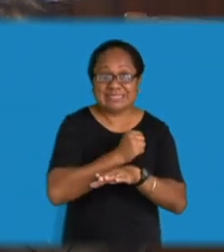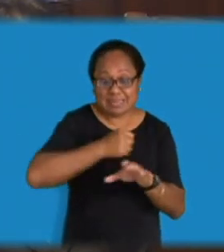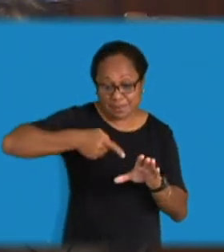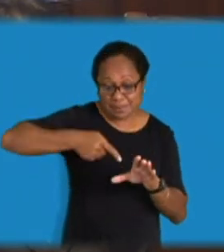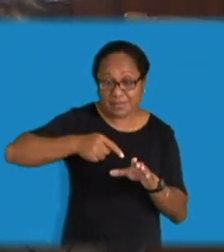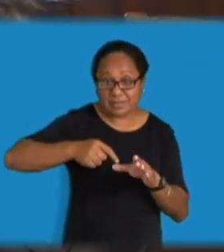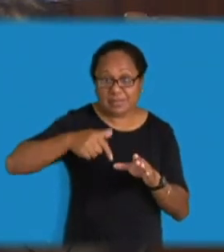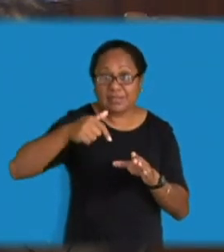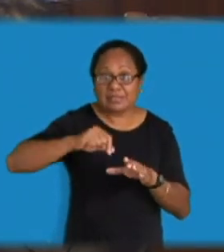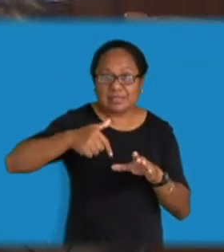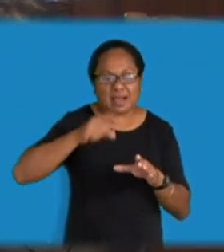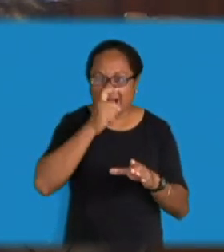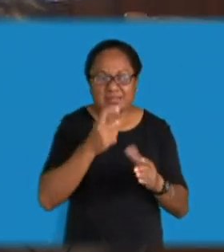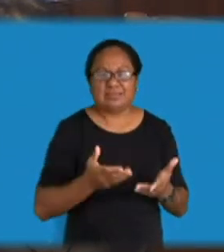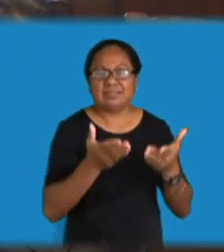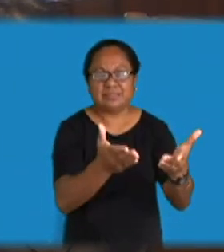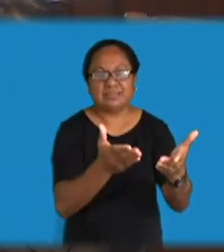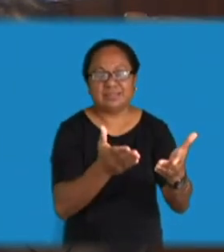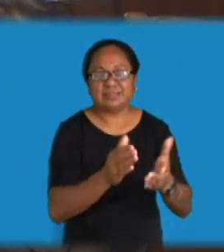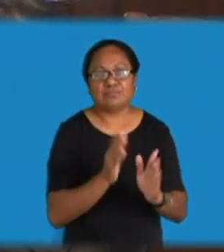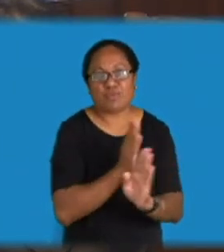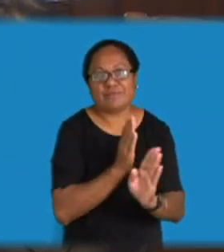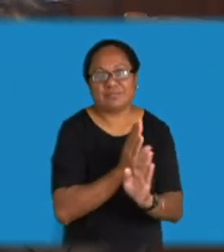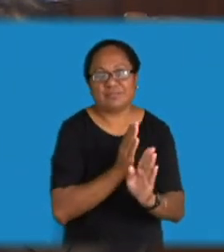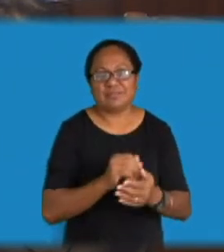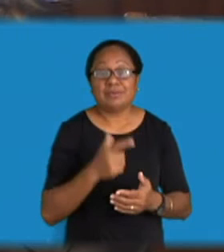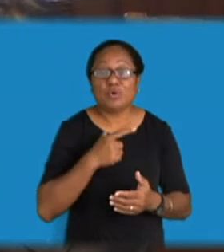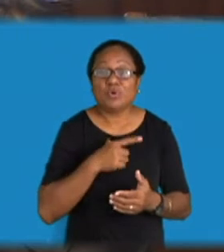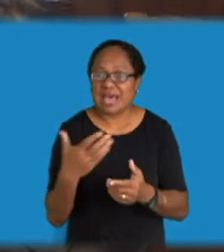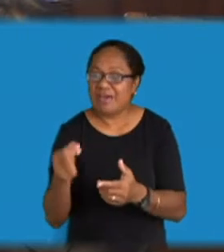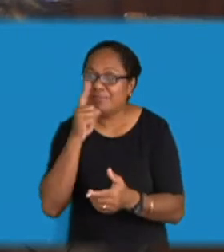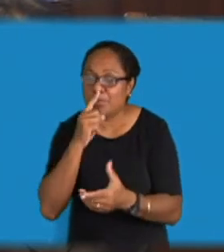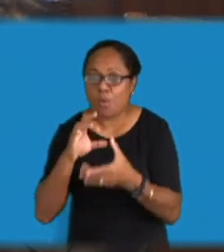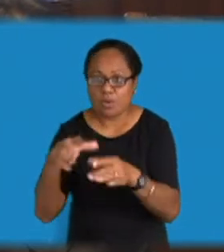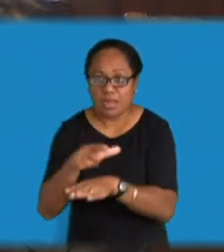issued privately without the public, especially the Ngoli owners,